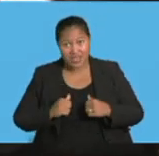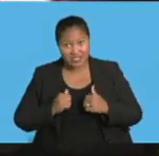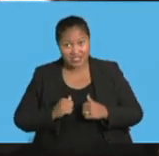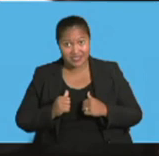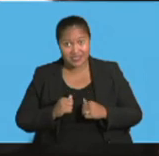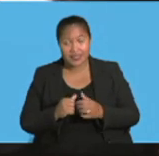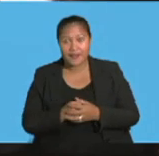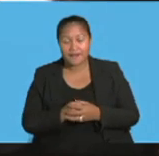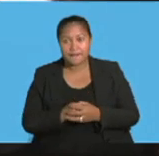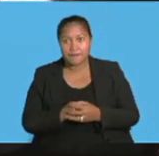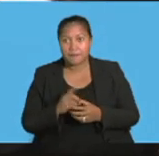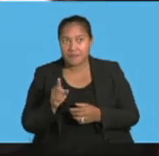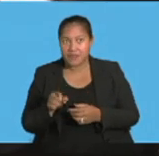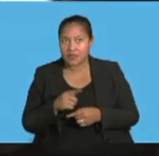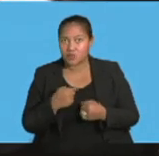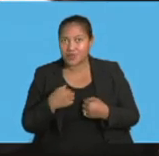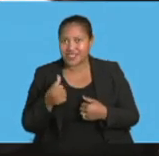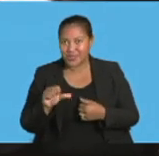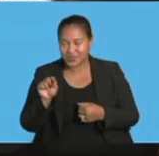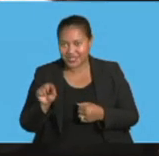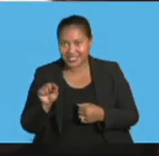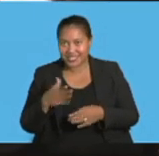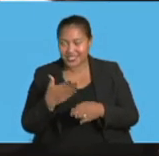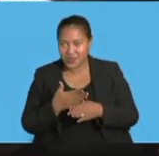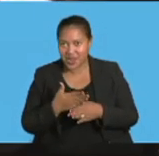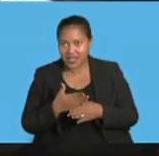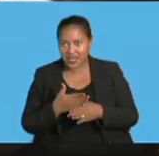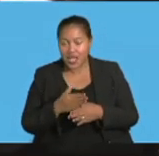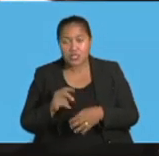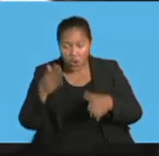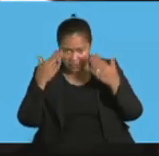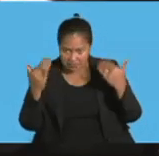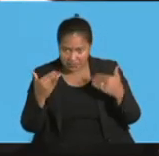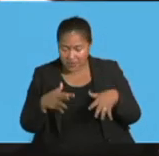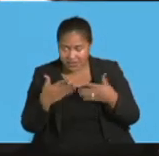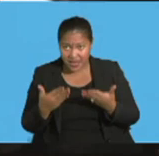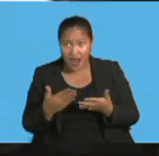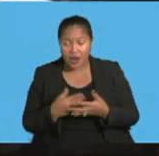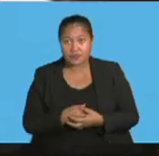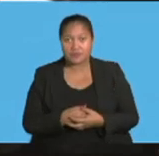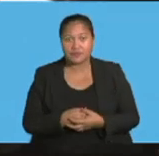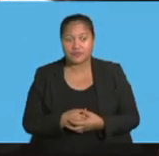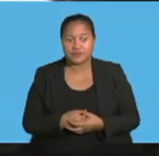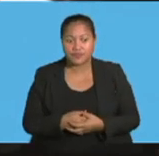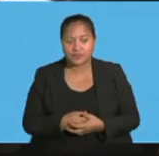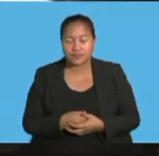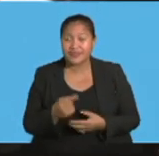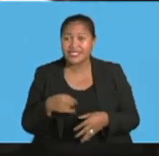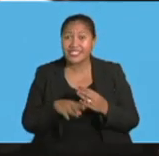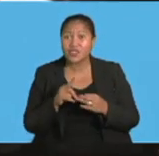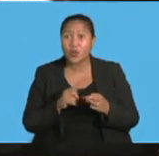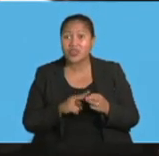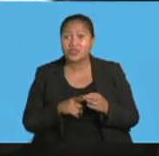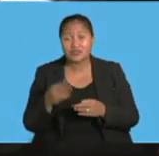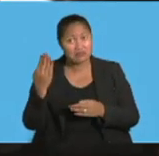is used throughout the world. Honourable Speaker, at the moment, as alluded to in the question by